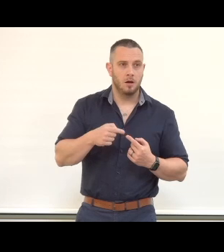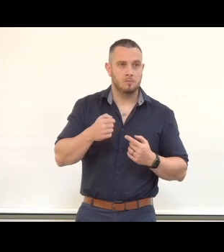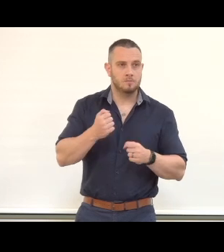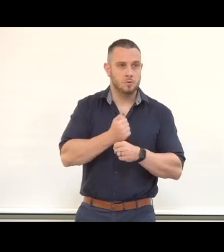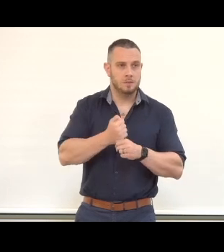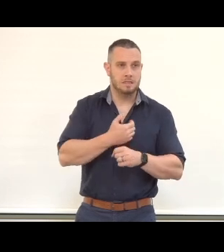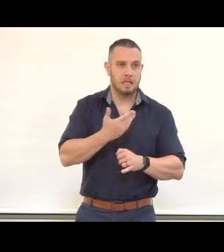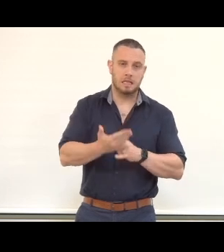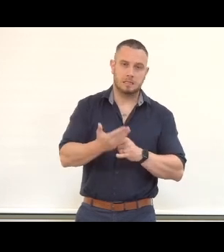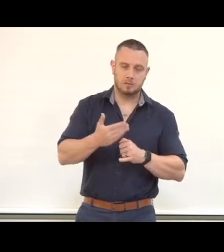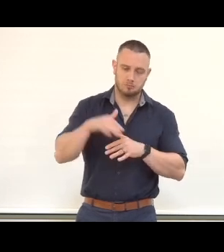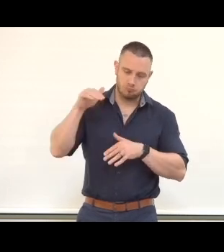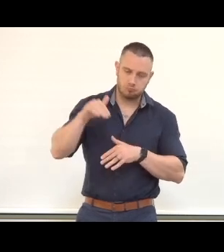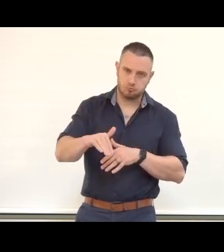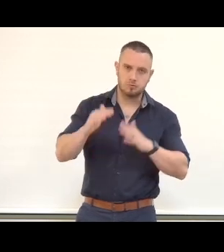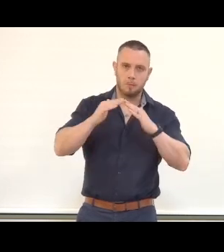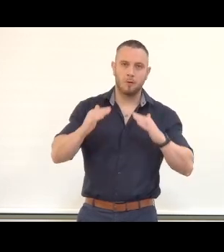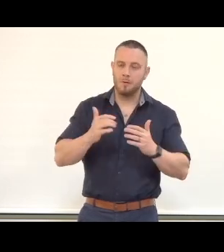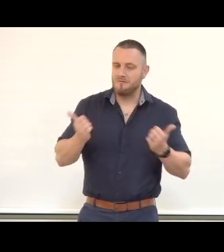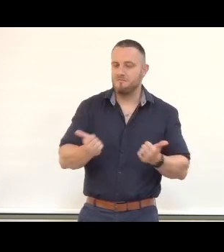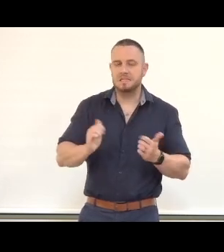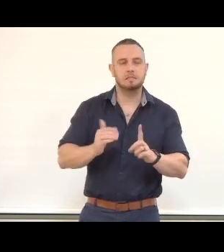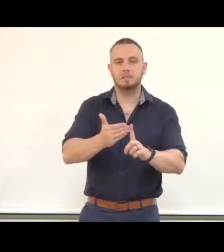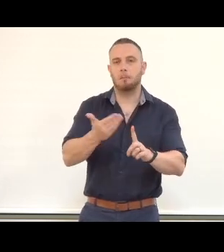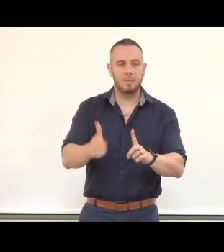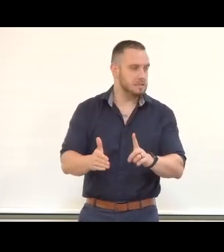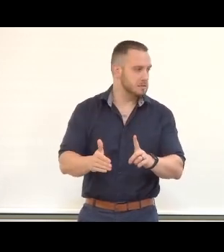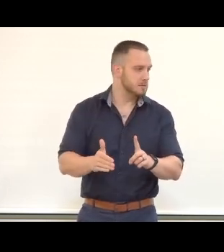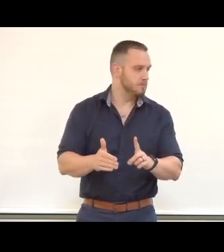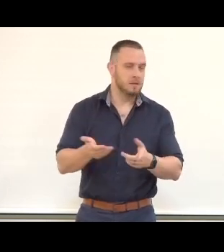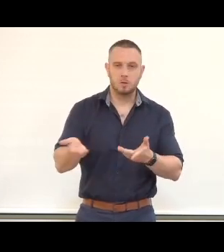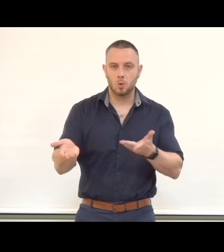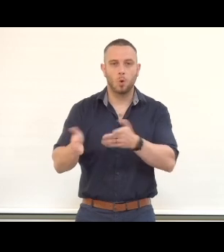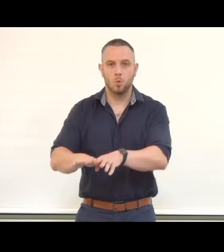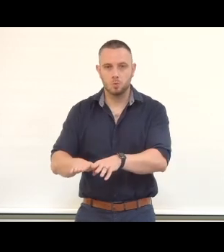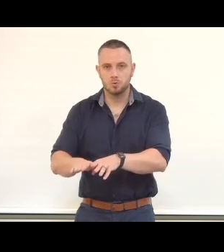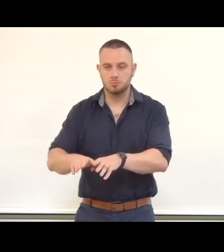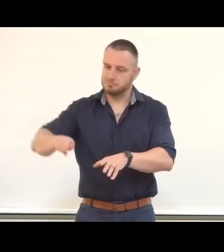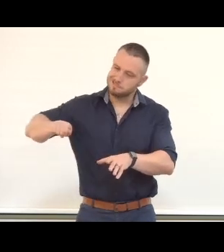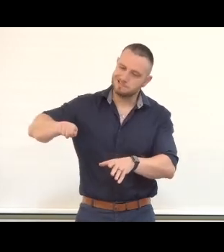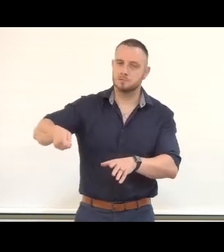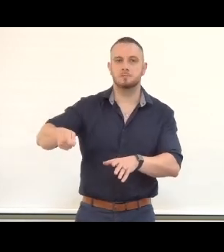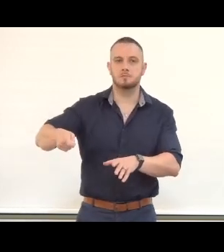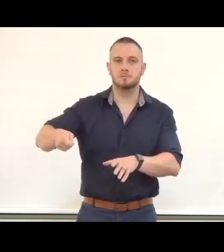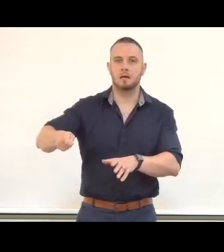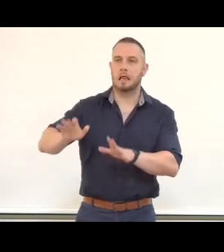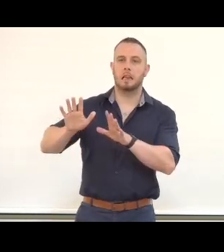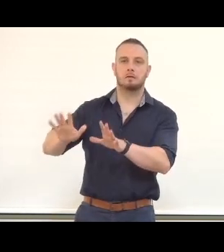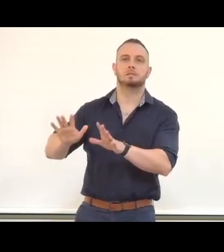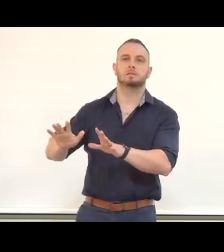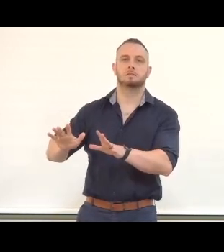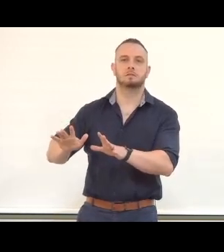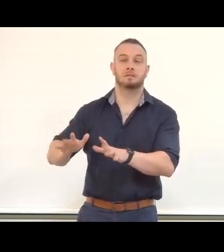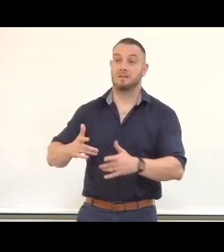last haul down the mountain. So this is the very end of the mission when we closed up shop, locked the containers and left the place. And it's